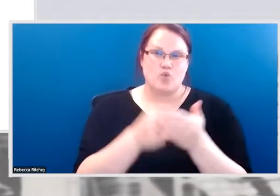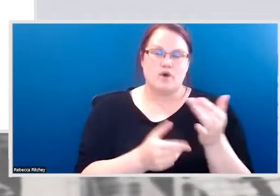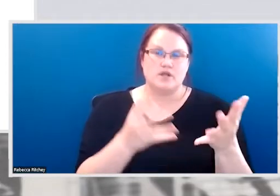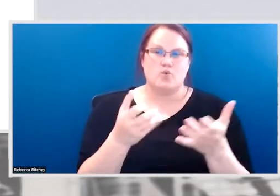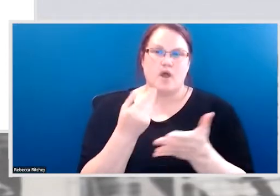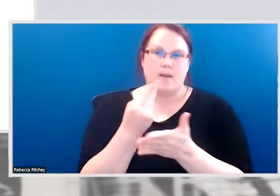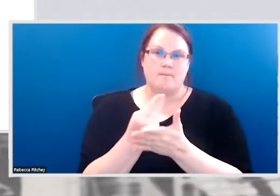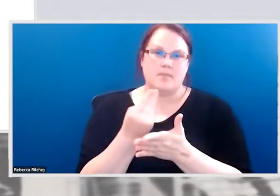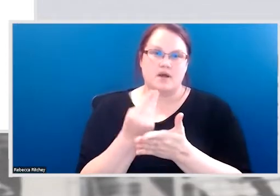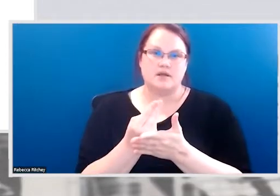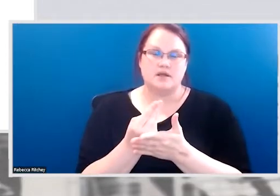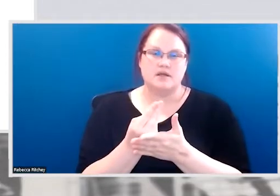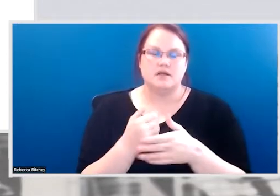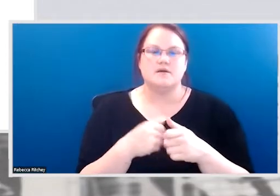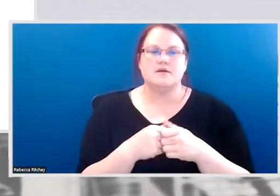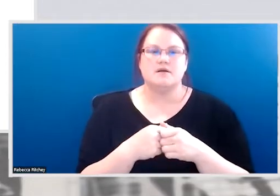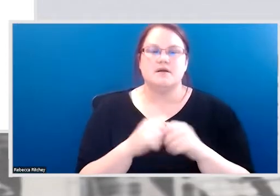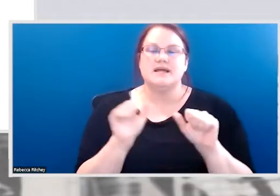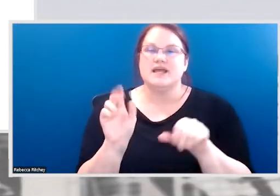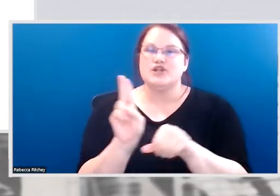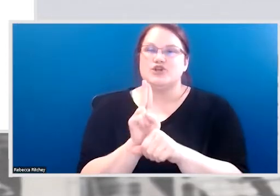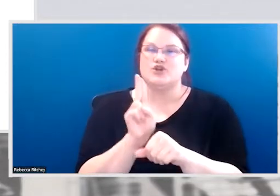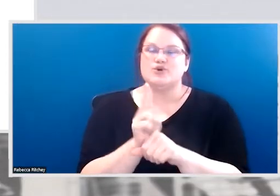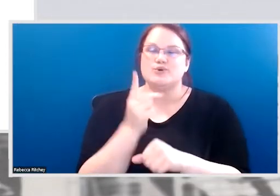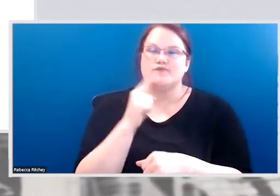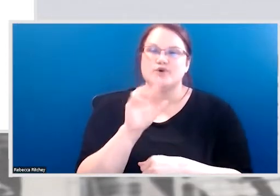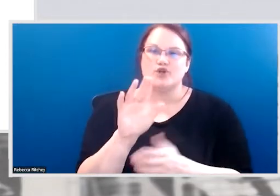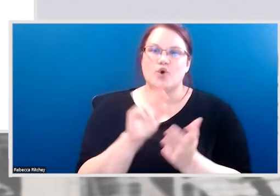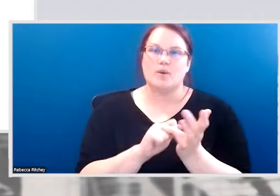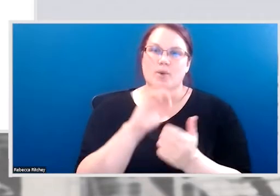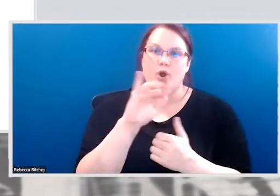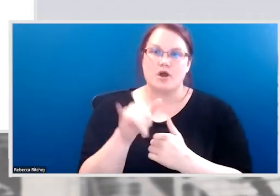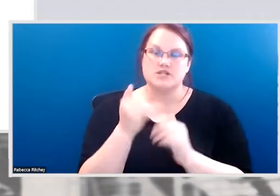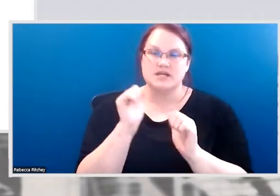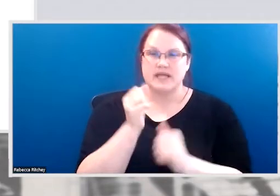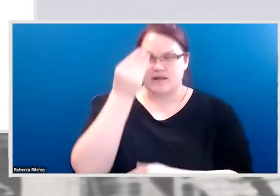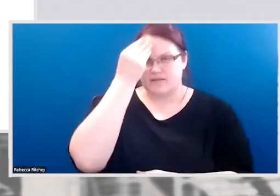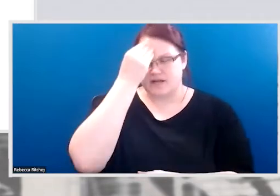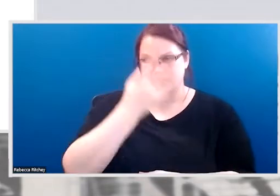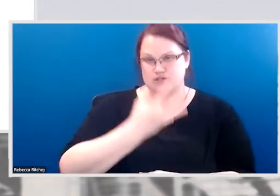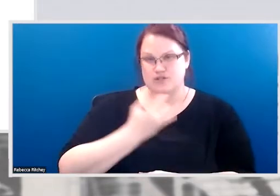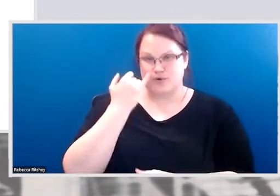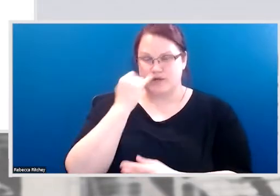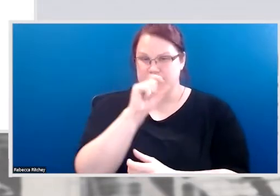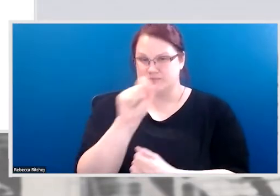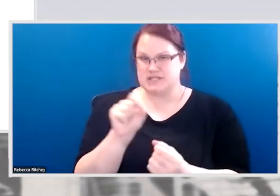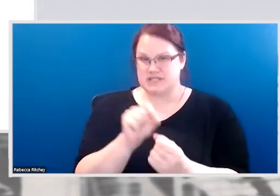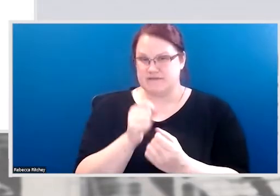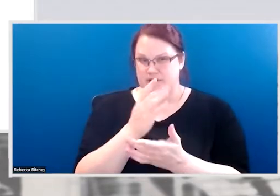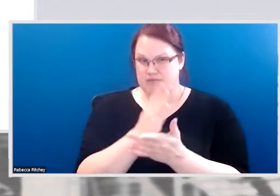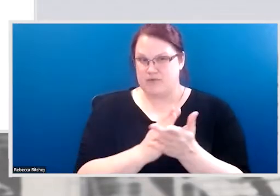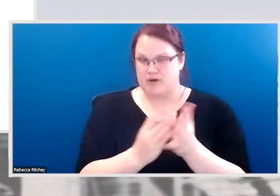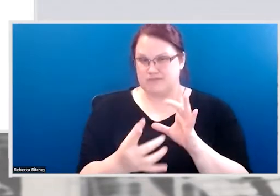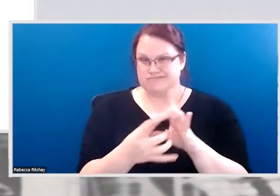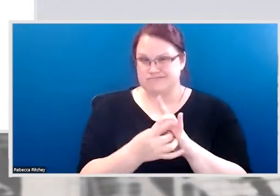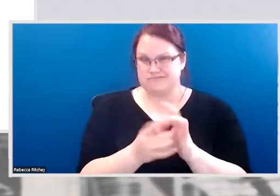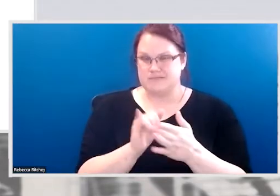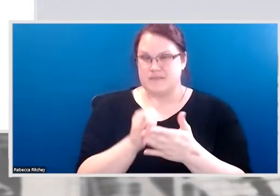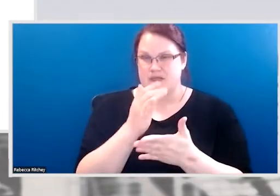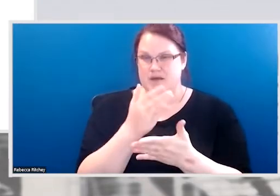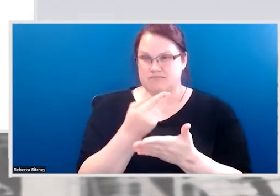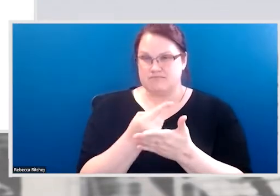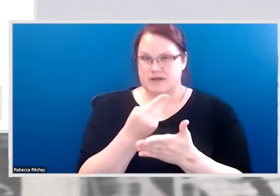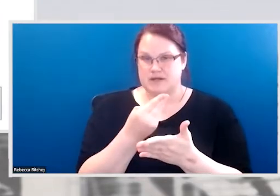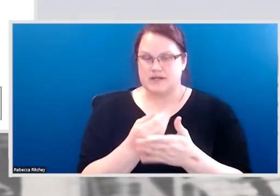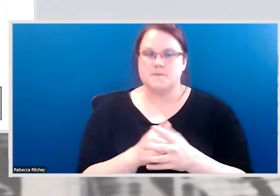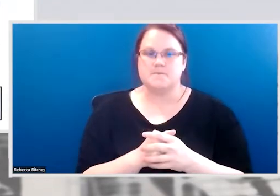money-wise? What flavor of money can you use for your project? And they can also let us know if there's a specific phase attached to that money. Additionally,